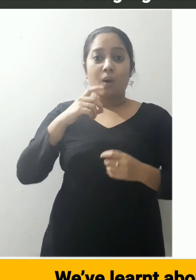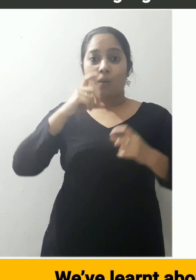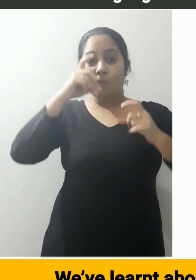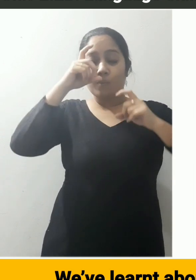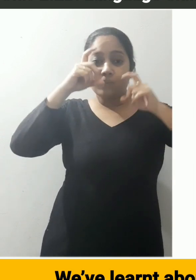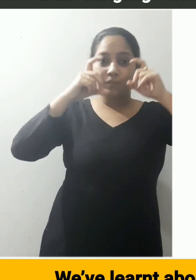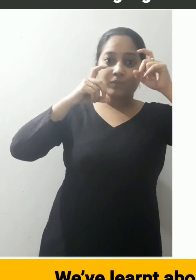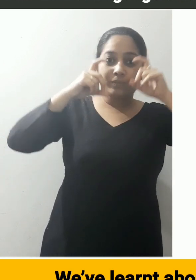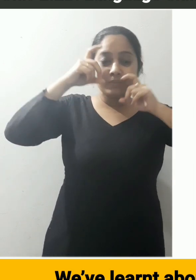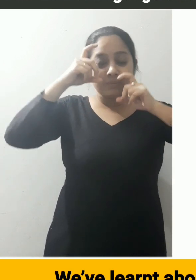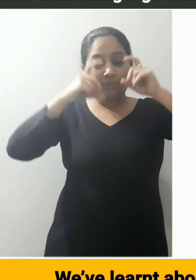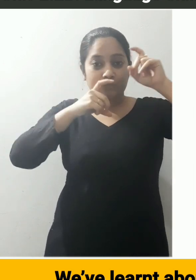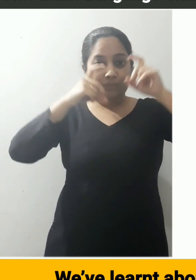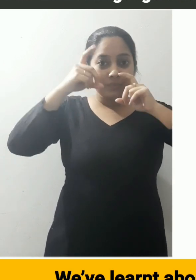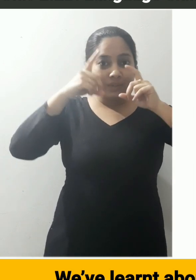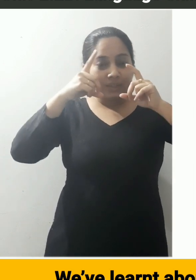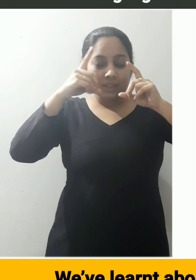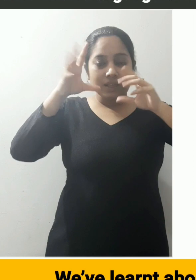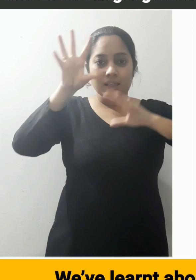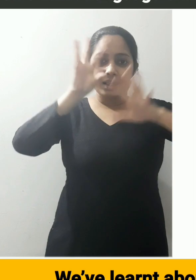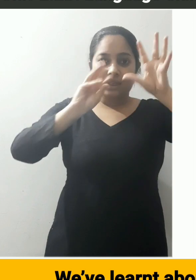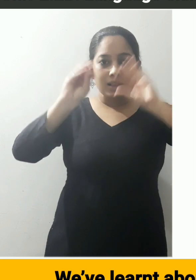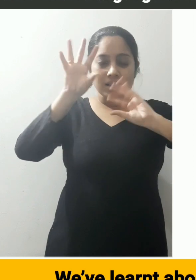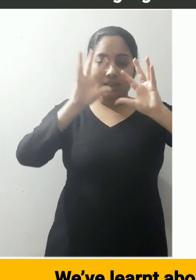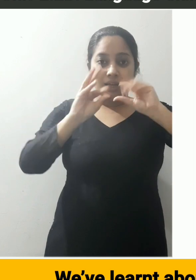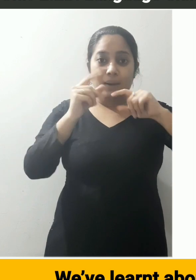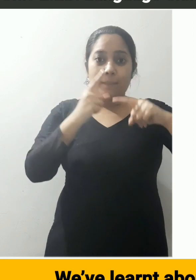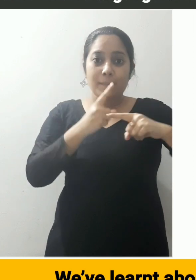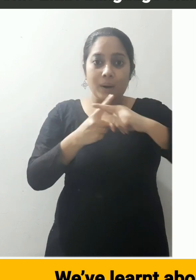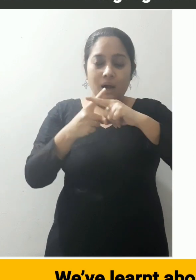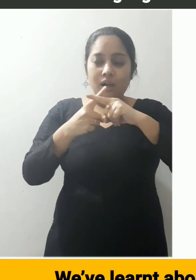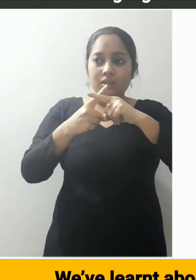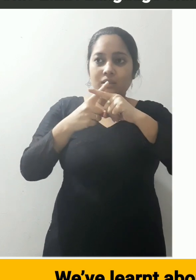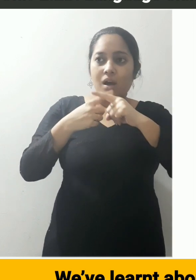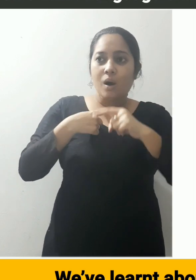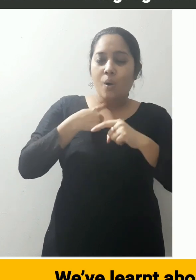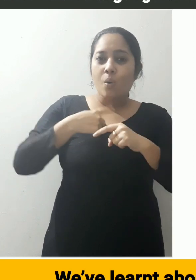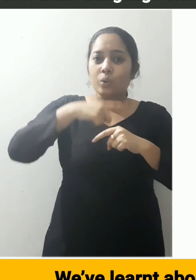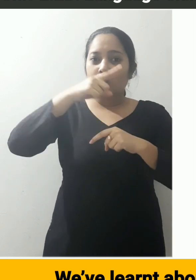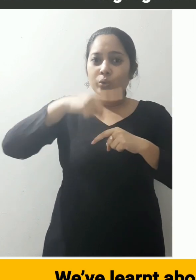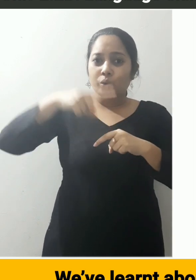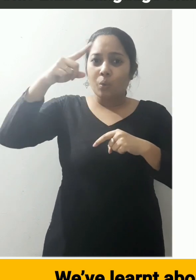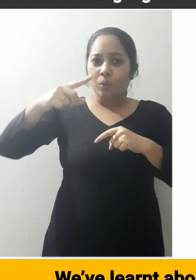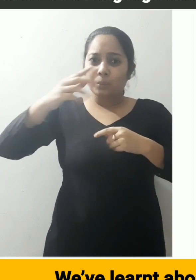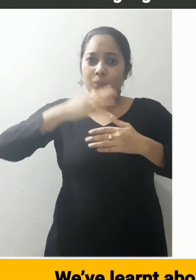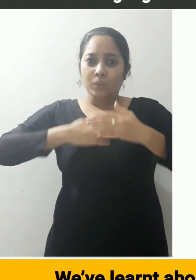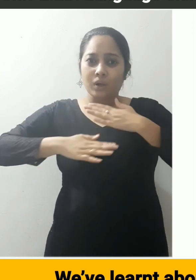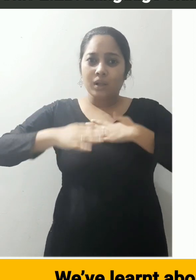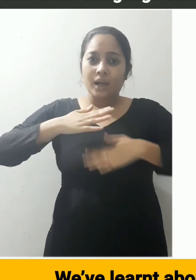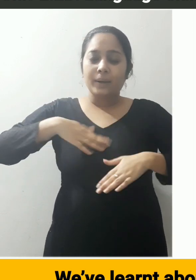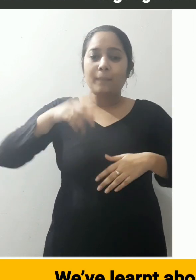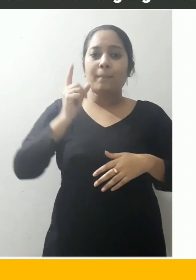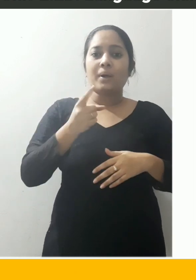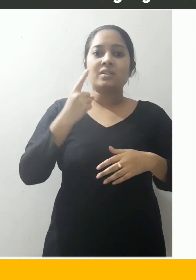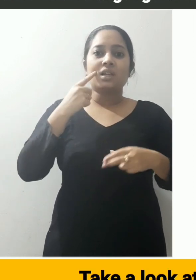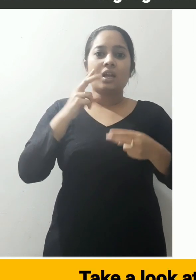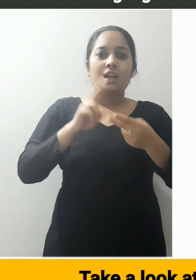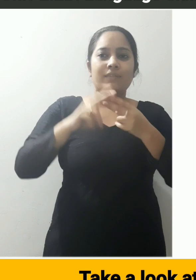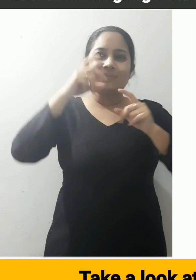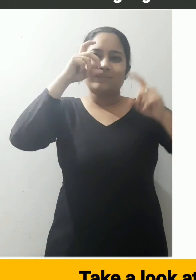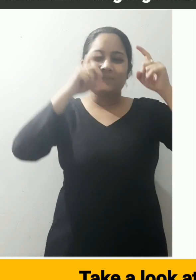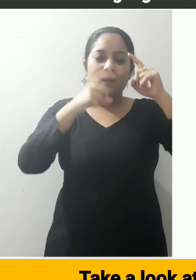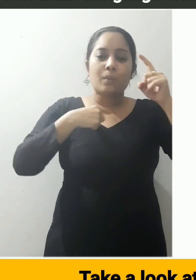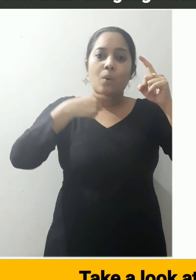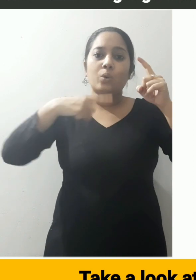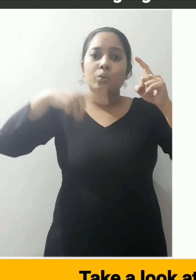polite expressions, if not said in a polite tone, will no longer sound polite. Take